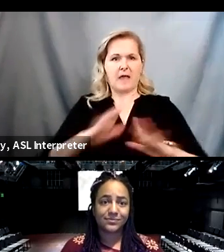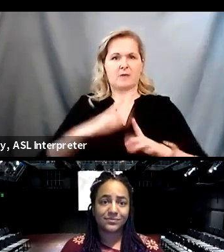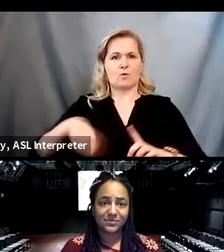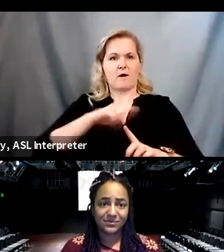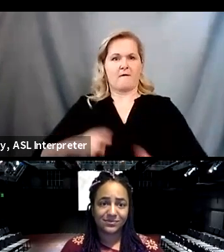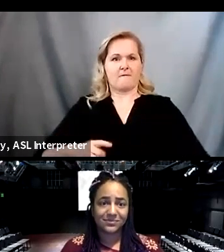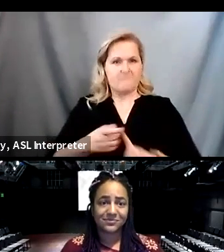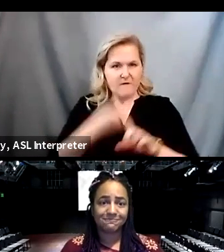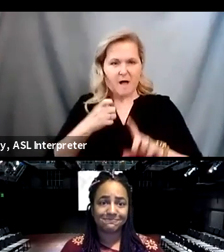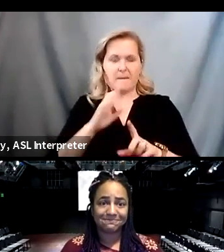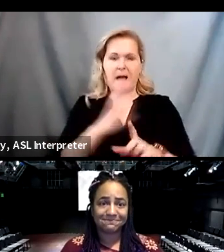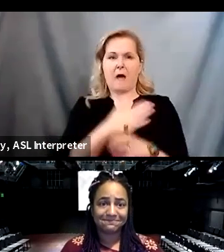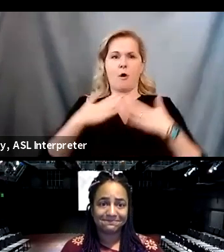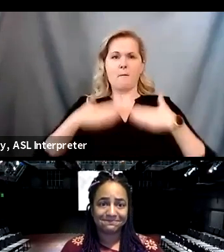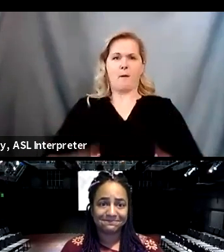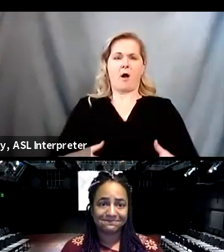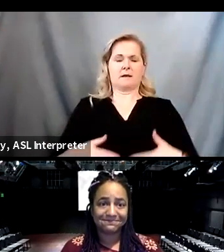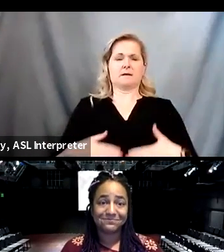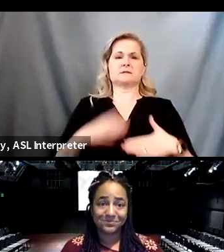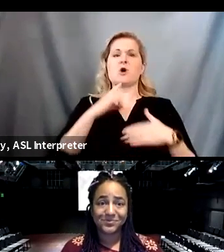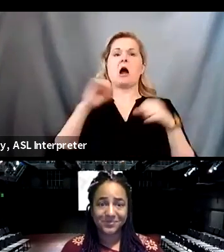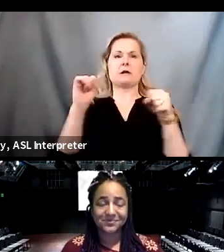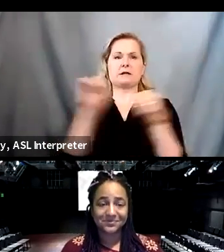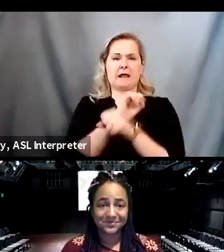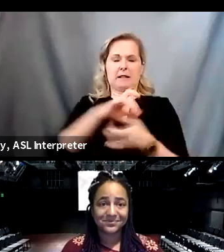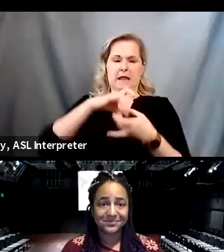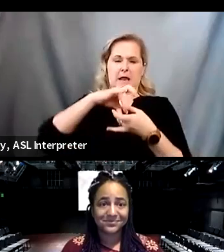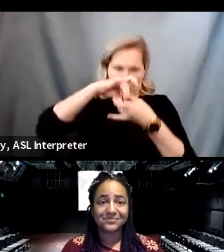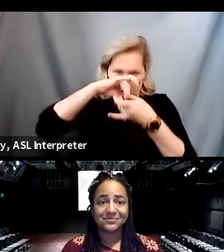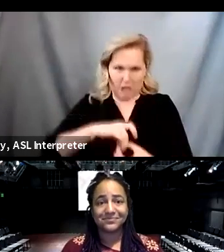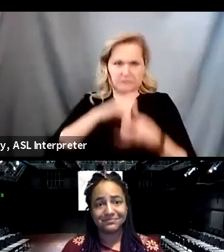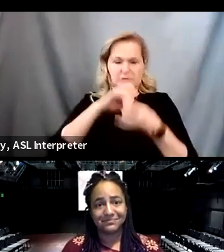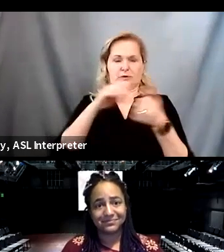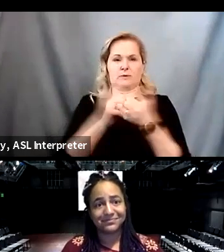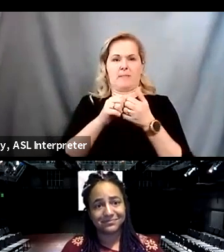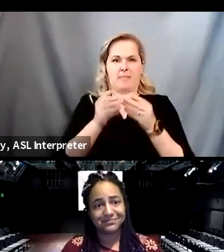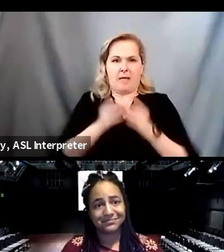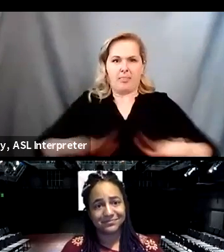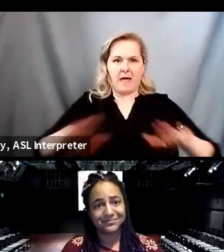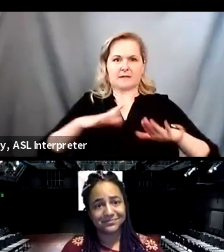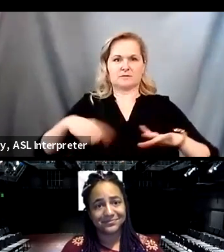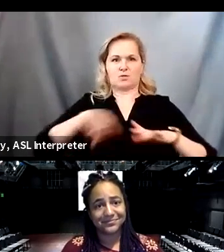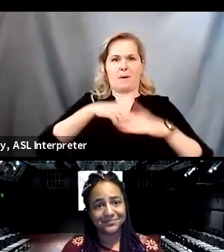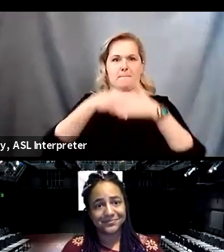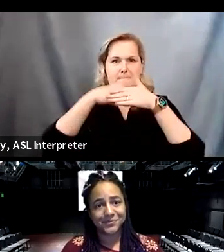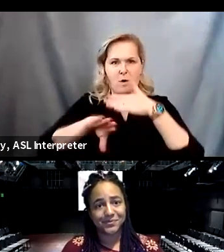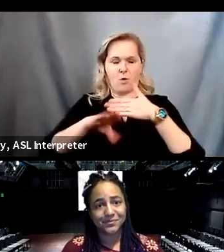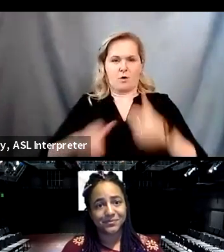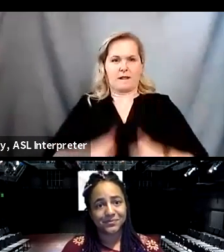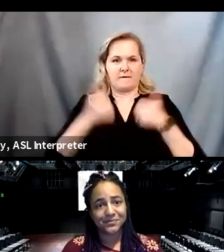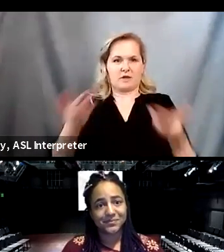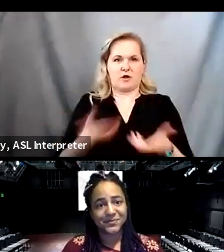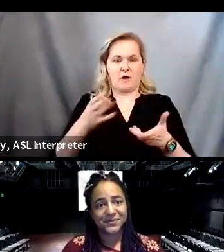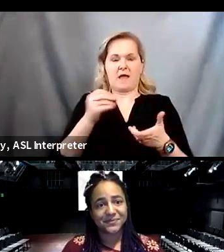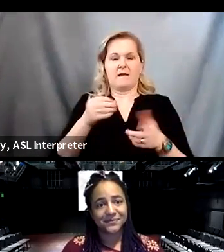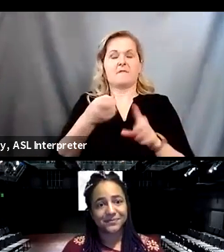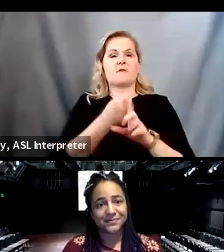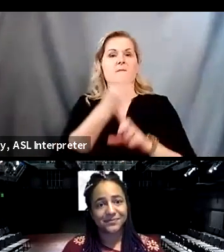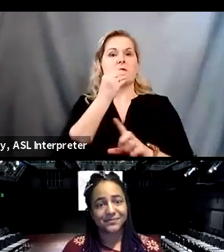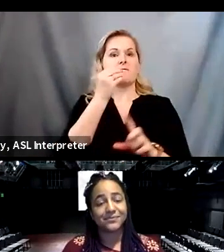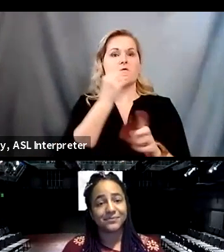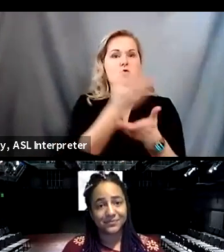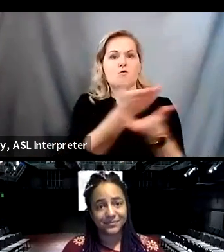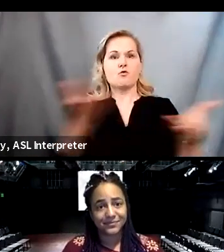are literally constituted by the lands that we're coming from and by the lands that our foods are coming